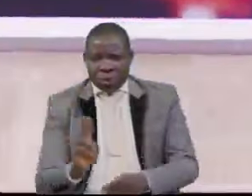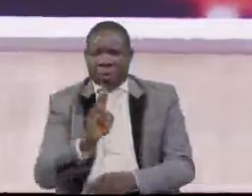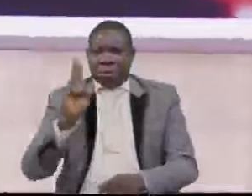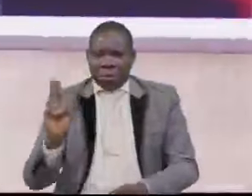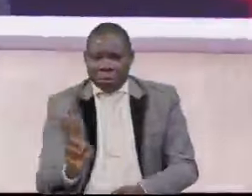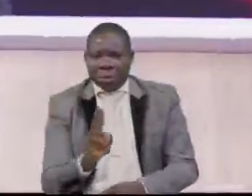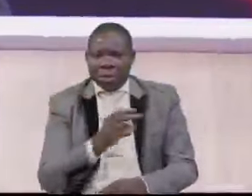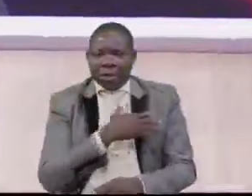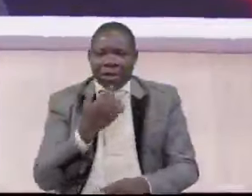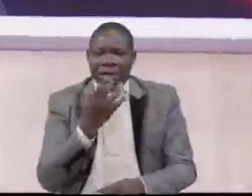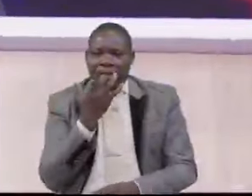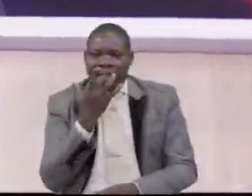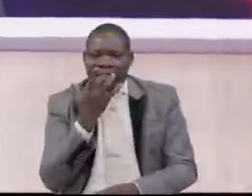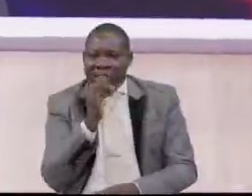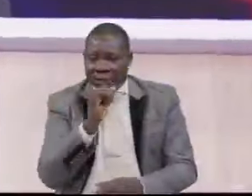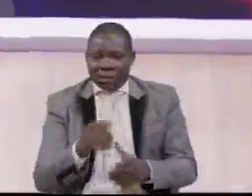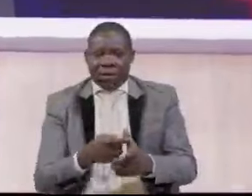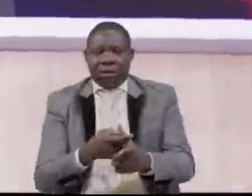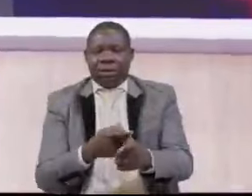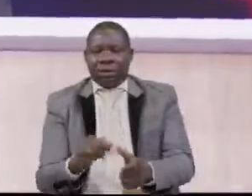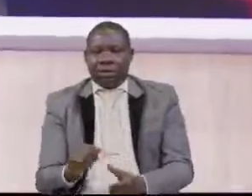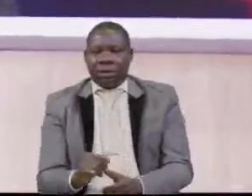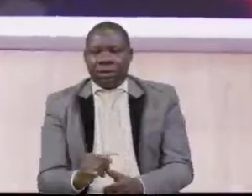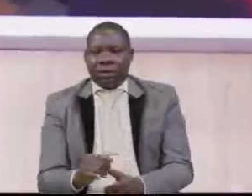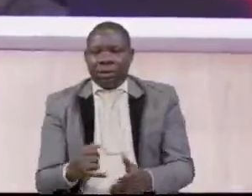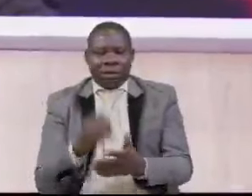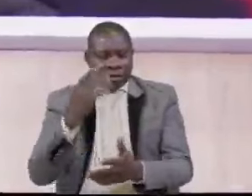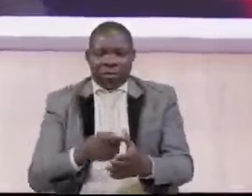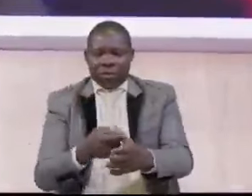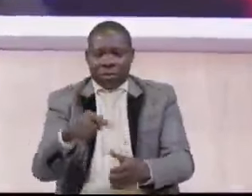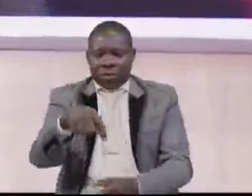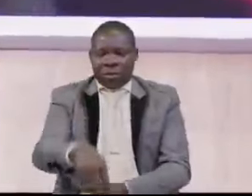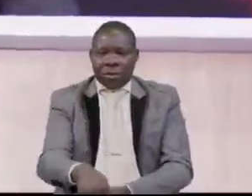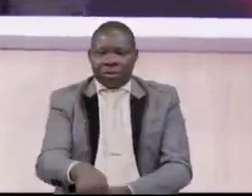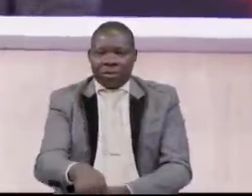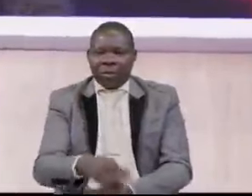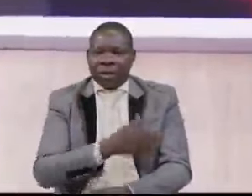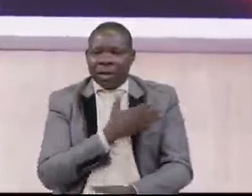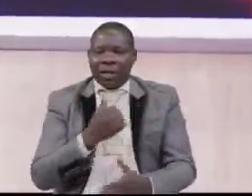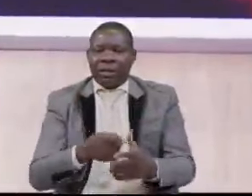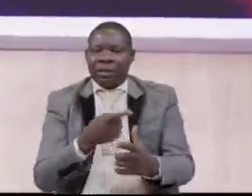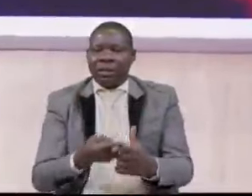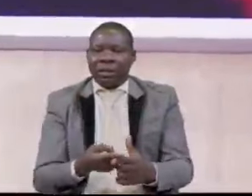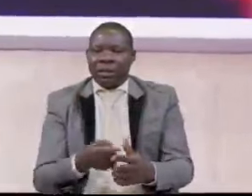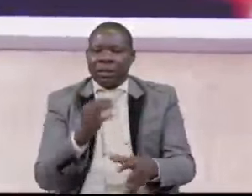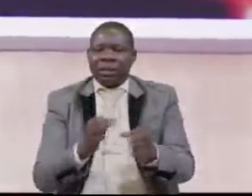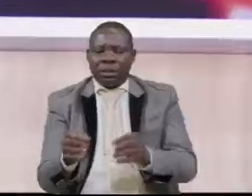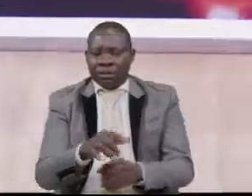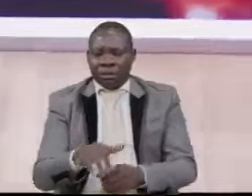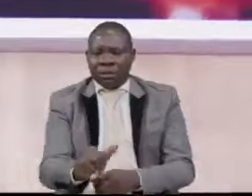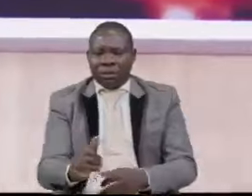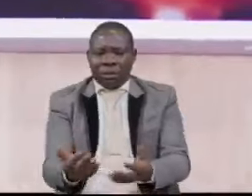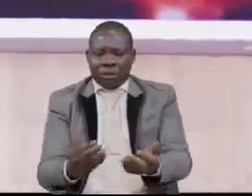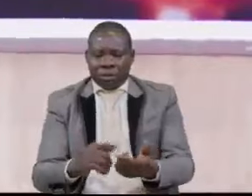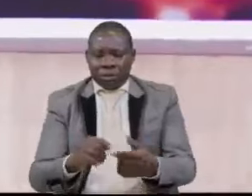is running. It will run down. And then if you still want to continue